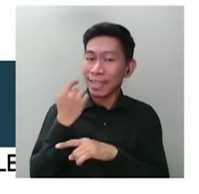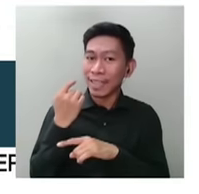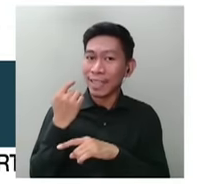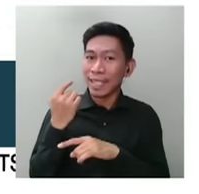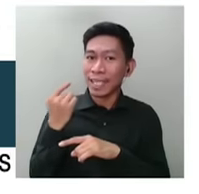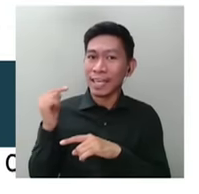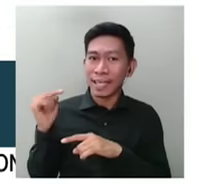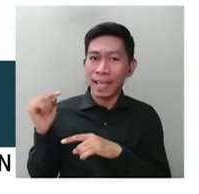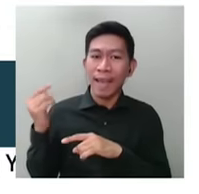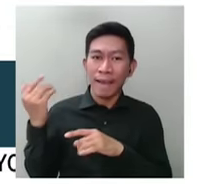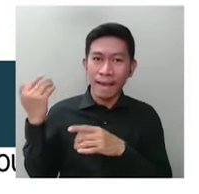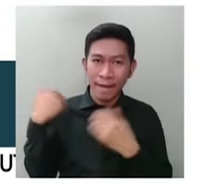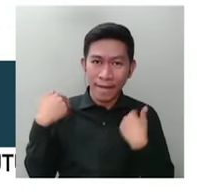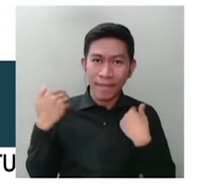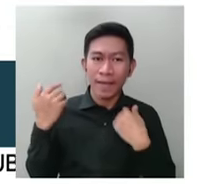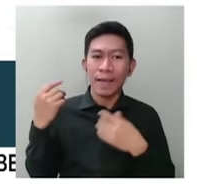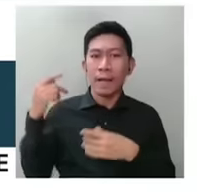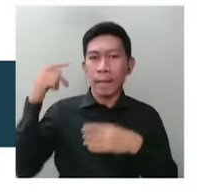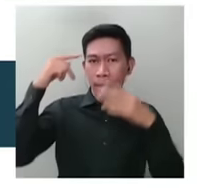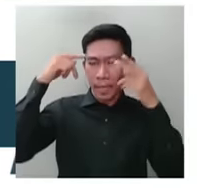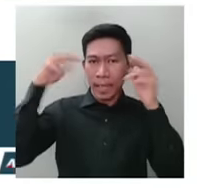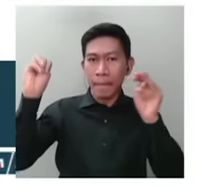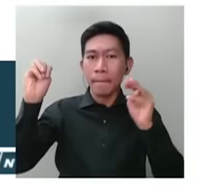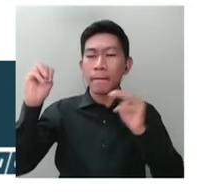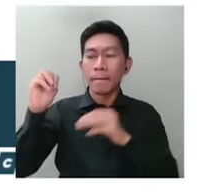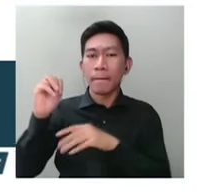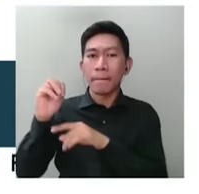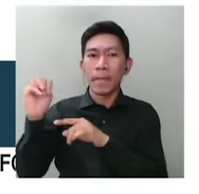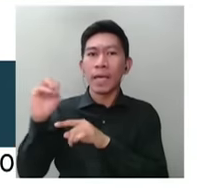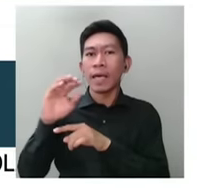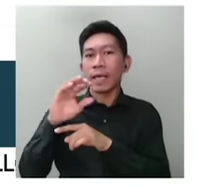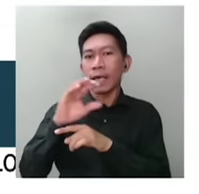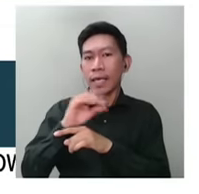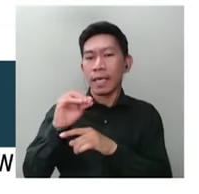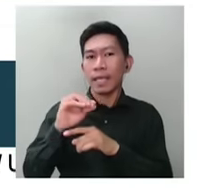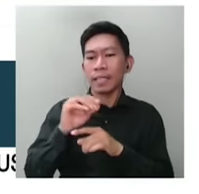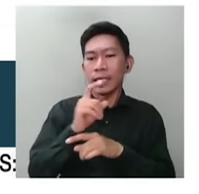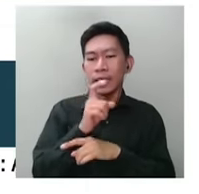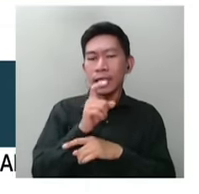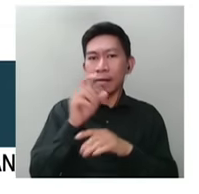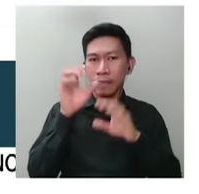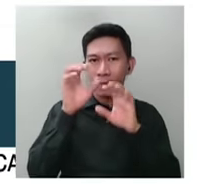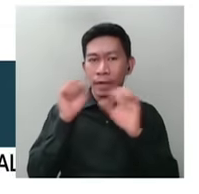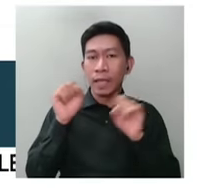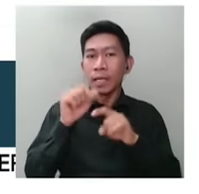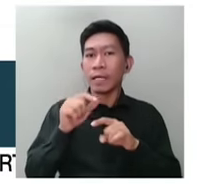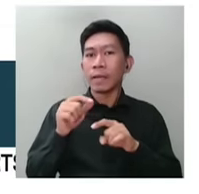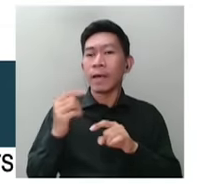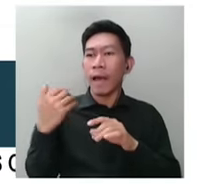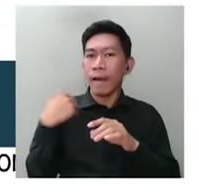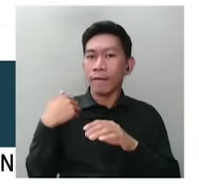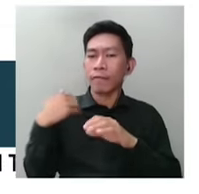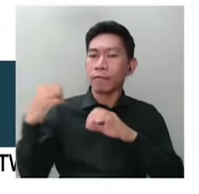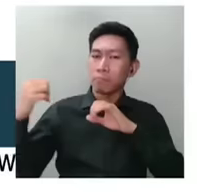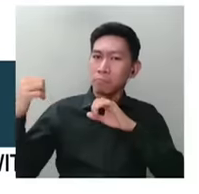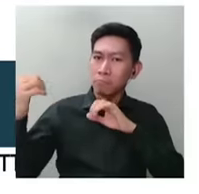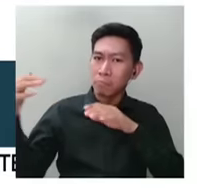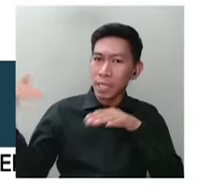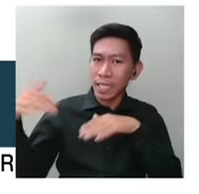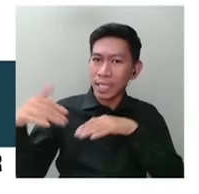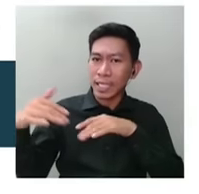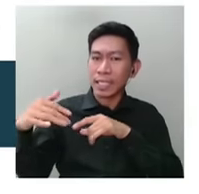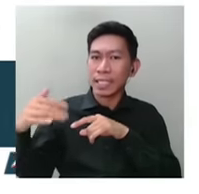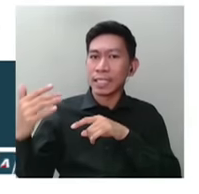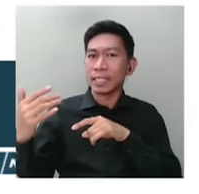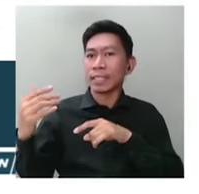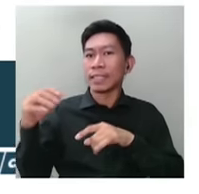you have Prime Minister Modi and of course President Xi Jinping meeting in South Africa, and Xi Jinping basically told,